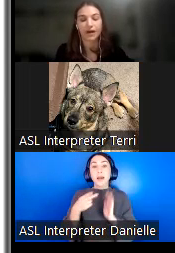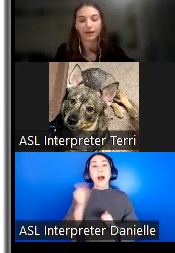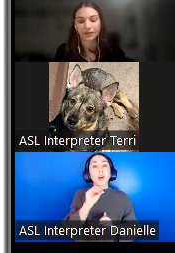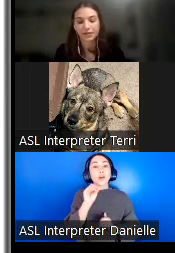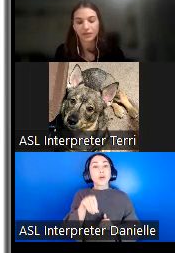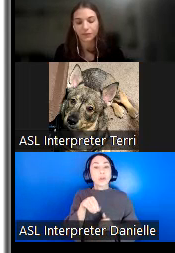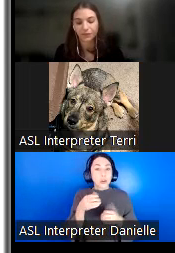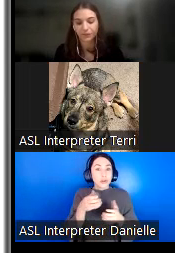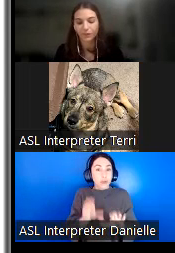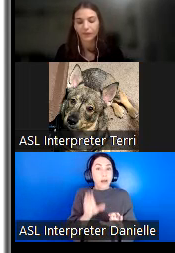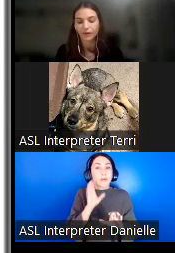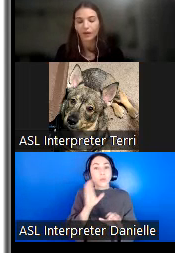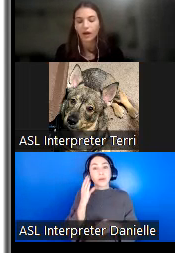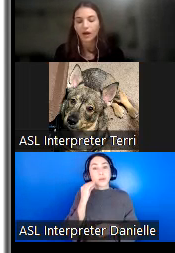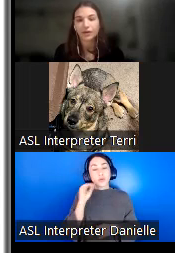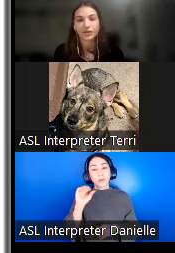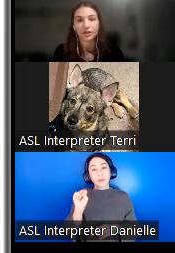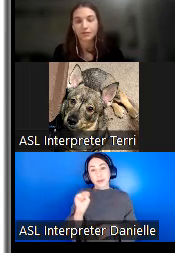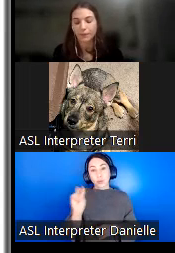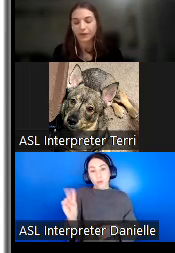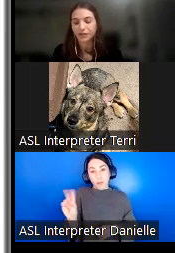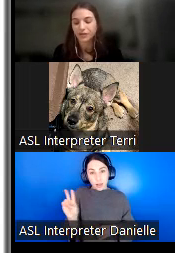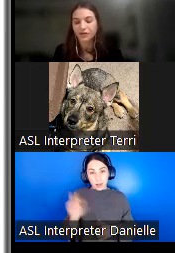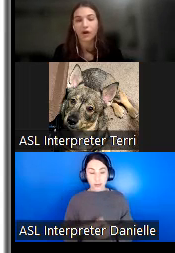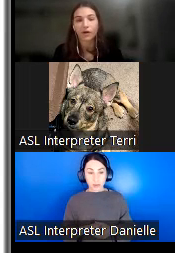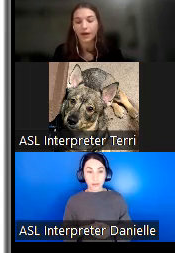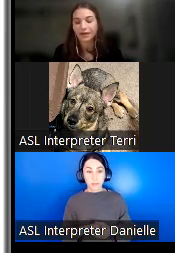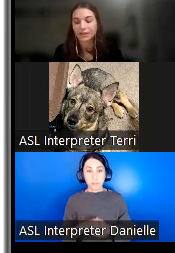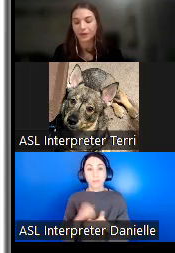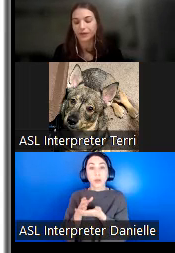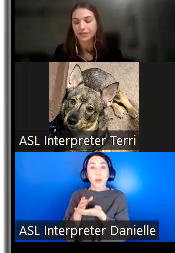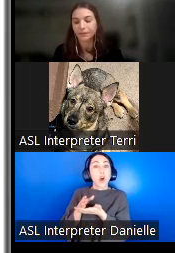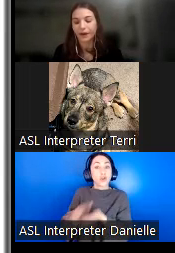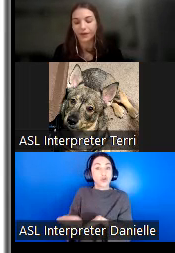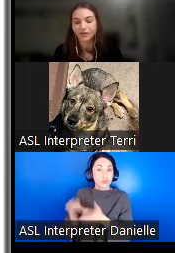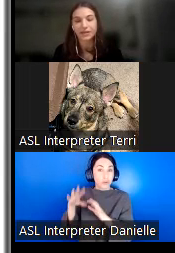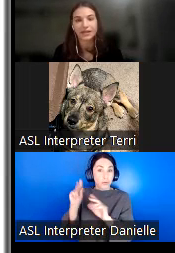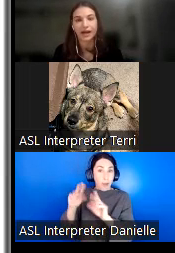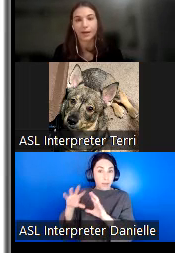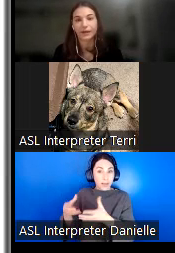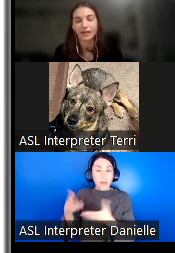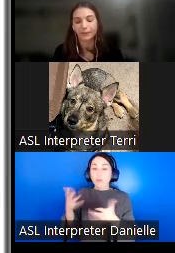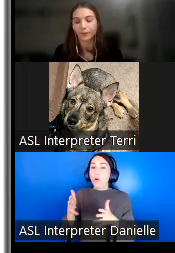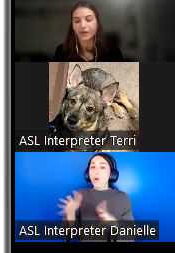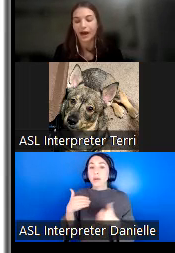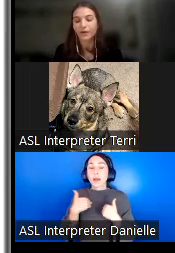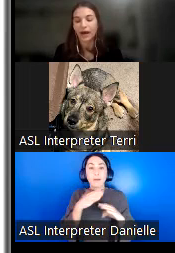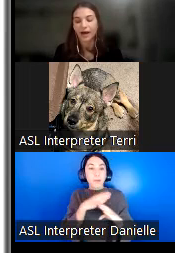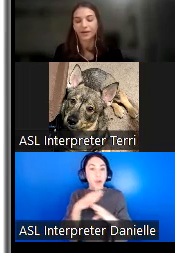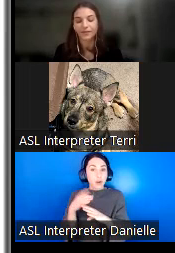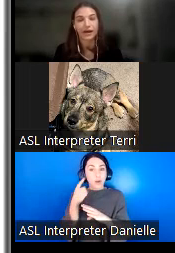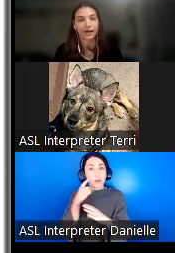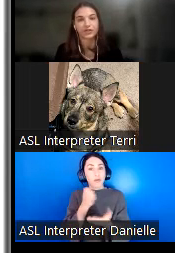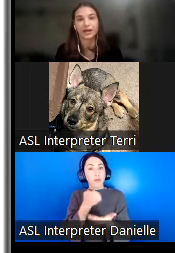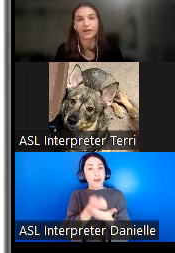experiencing sexual violence. Underserved populations are already experiencing barriers to economic attainment